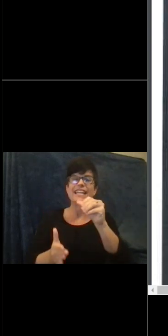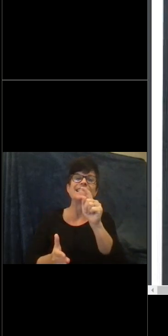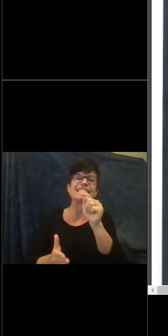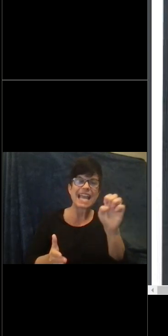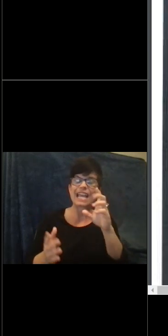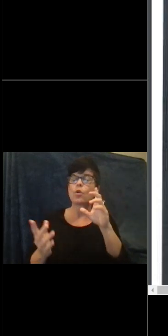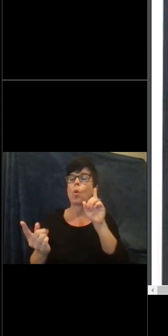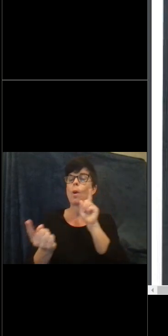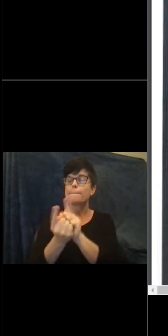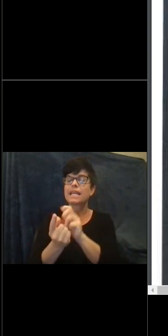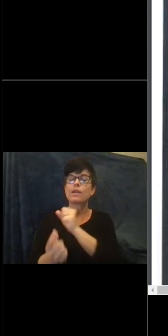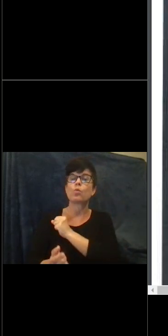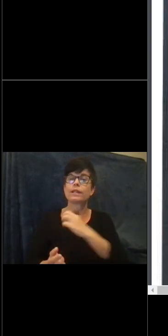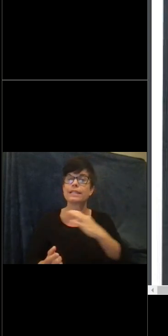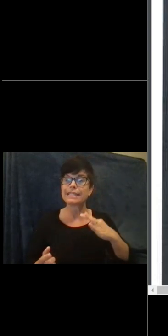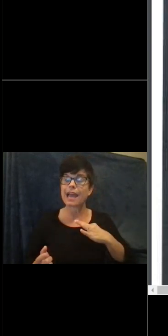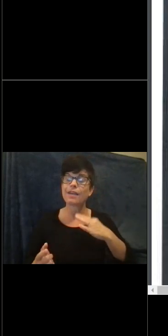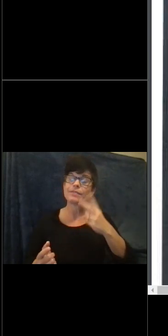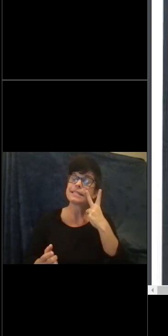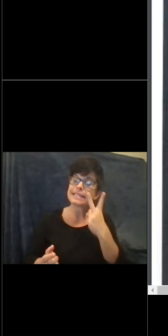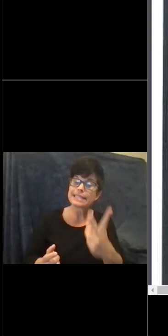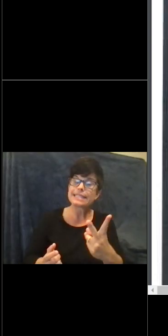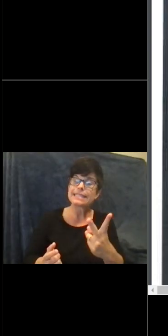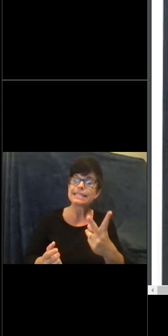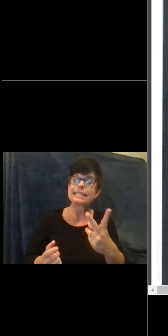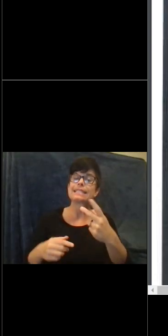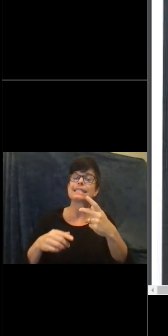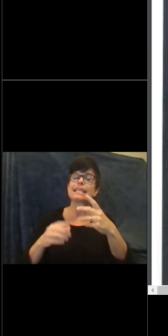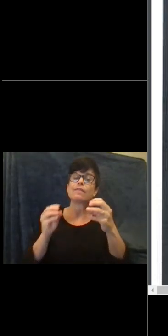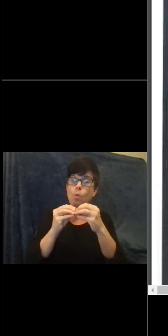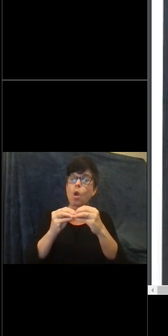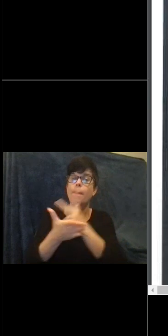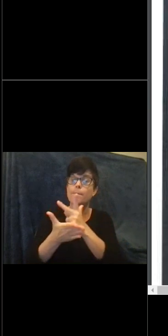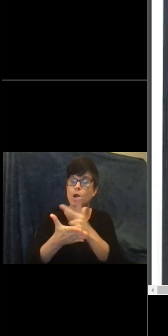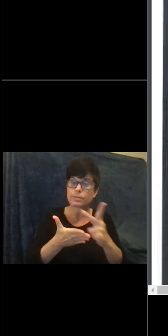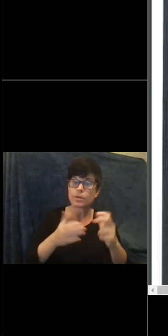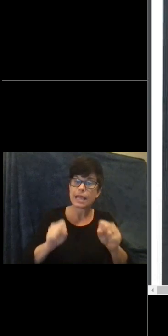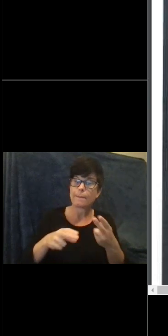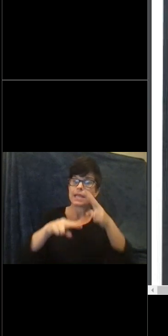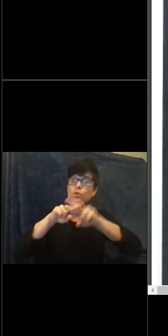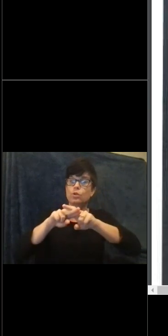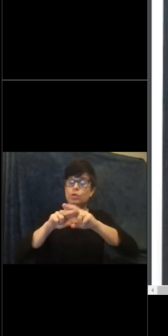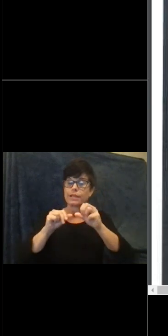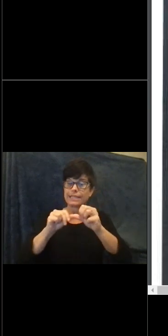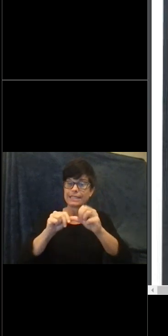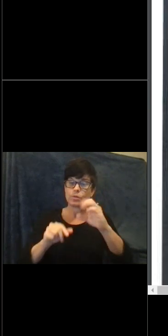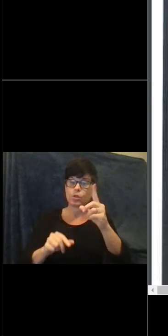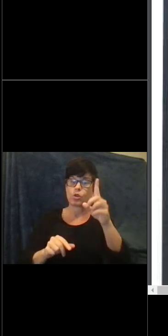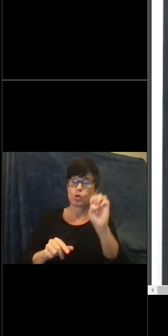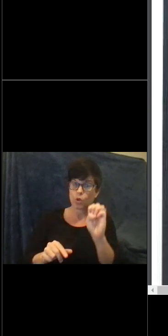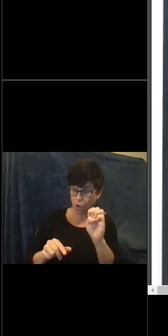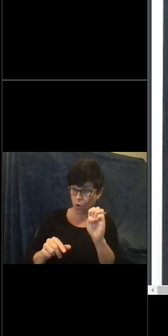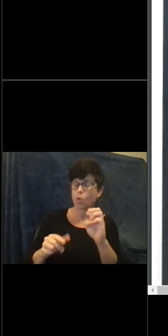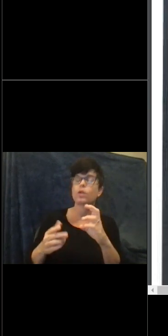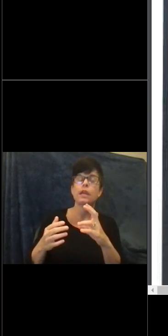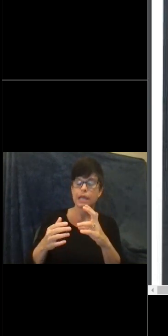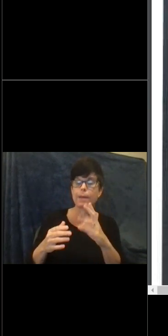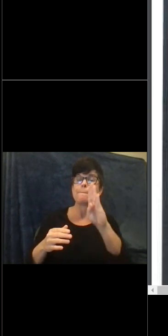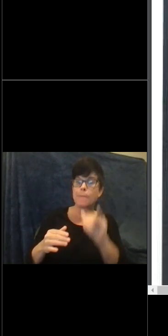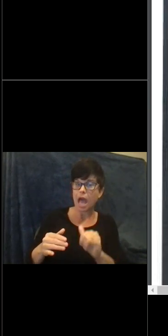determine if available parking spaces can be increased consistent with code no later than X. So